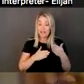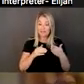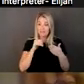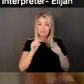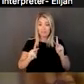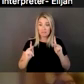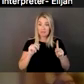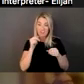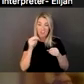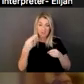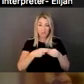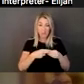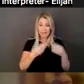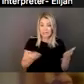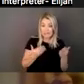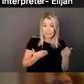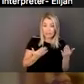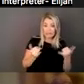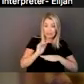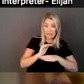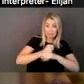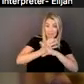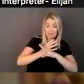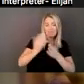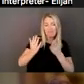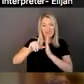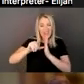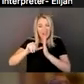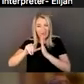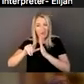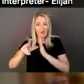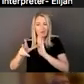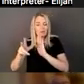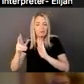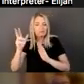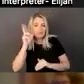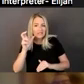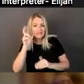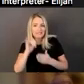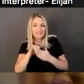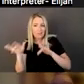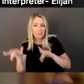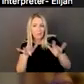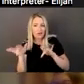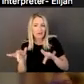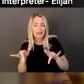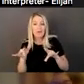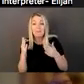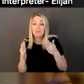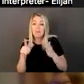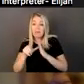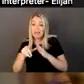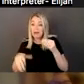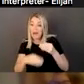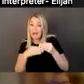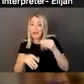there will be folks who are listening to the recording later, and from that space might be adding into these